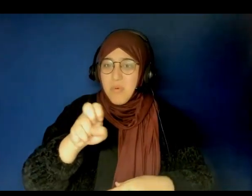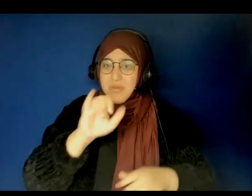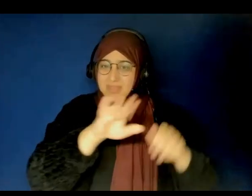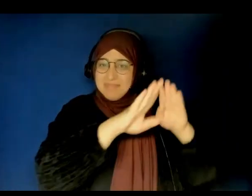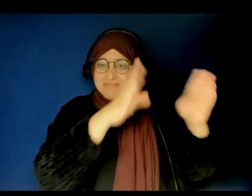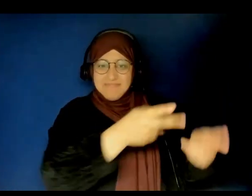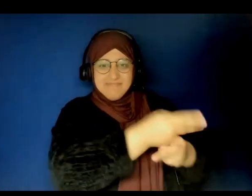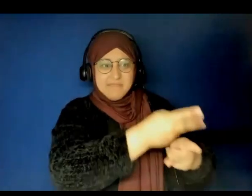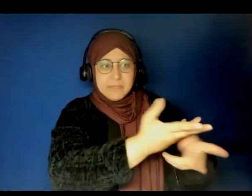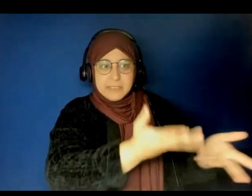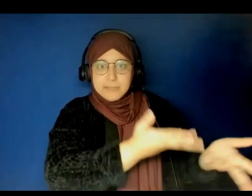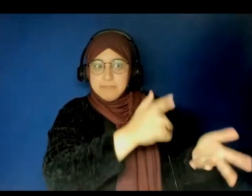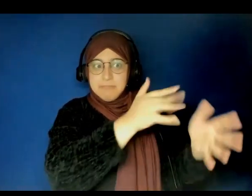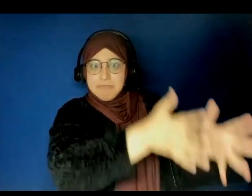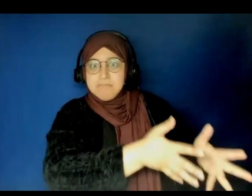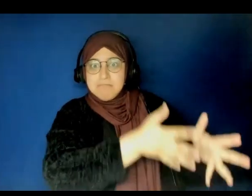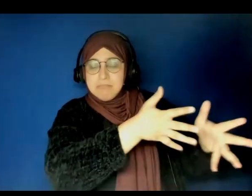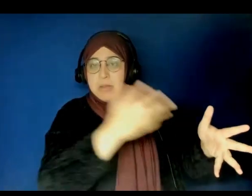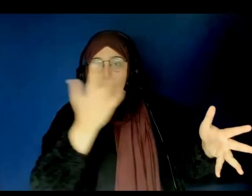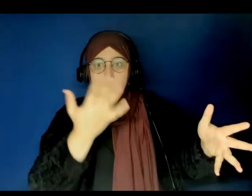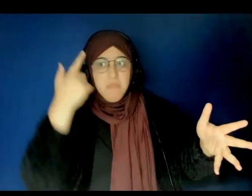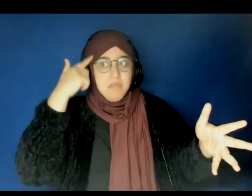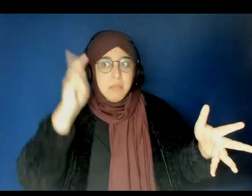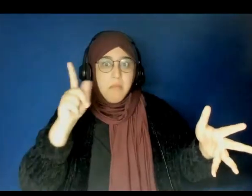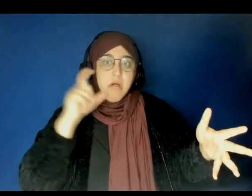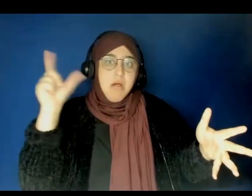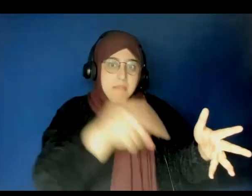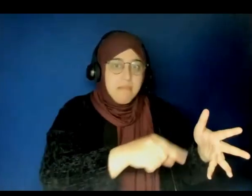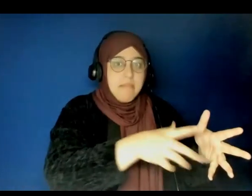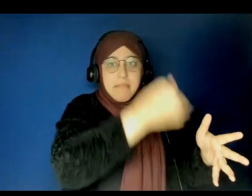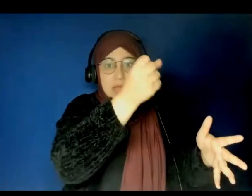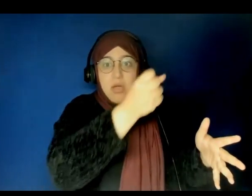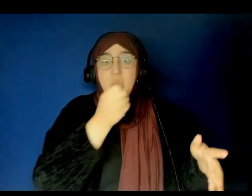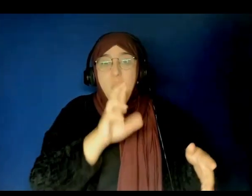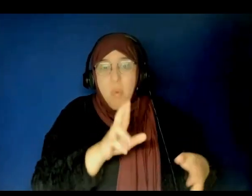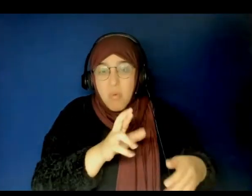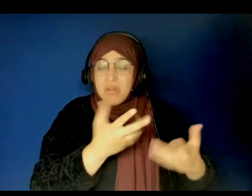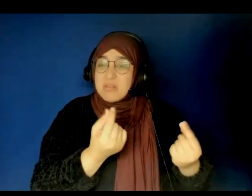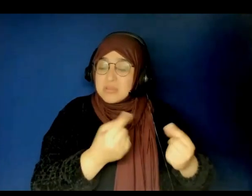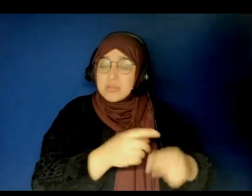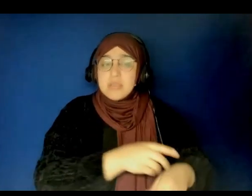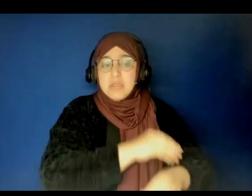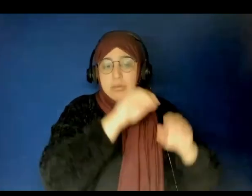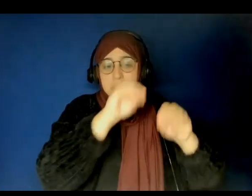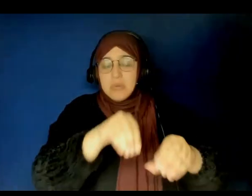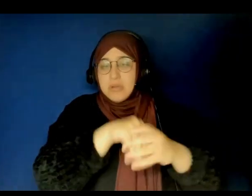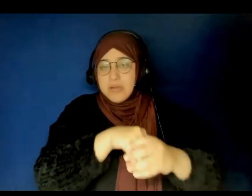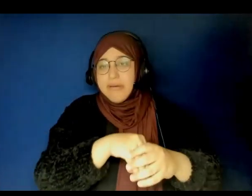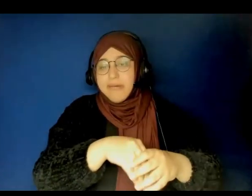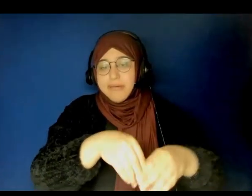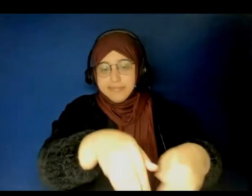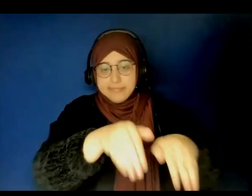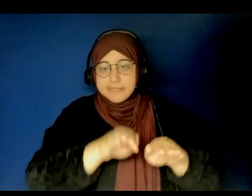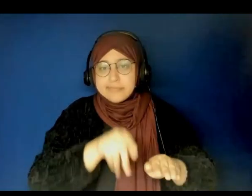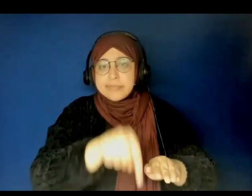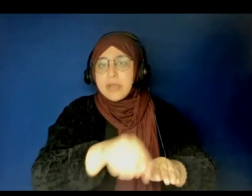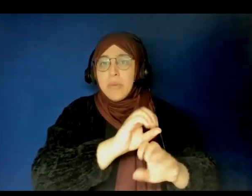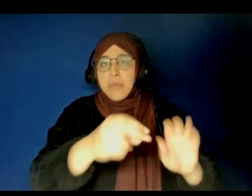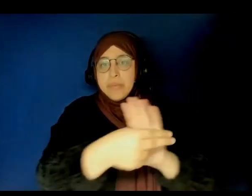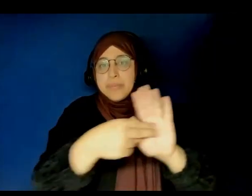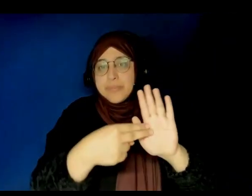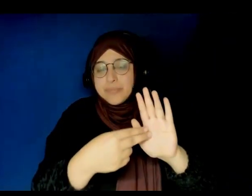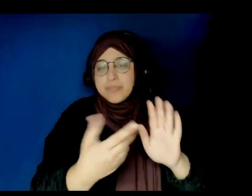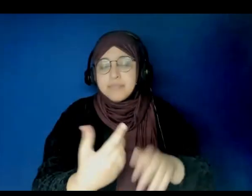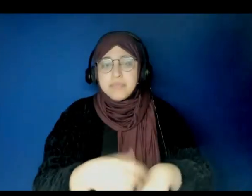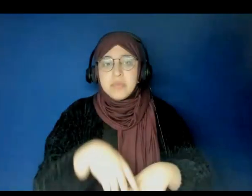or it is buried in an unmarked grave in a public graveyard somewhere. So if you want to be buried with an